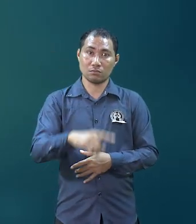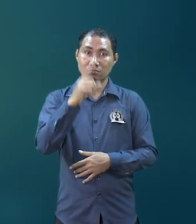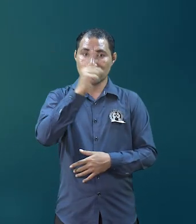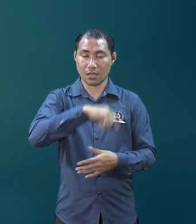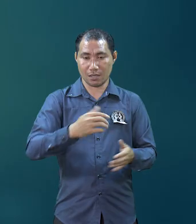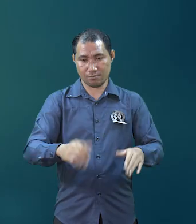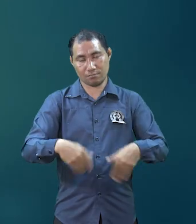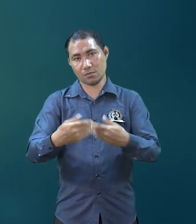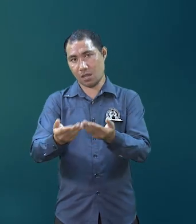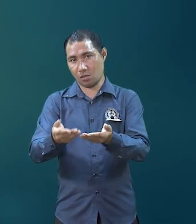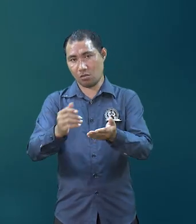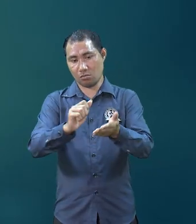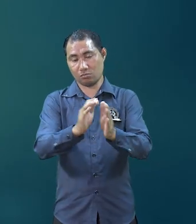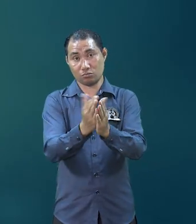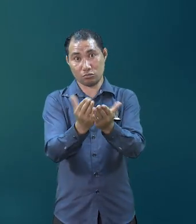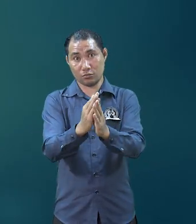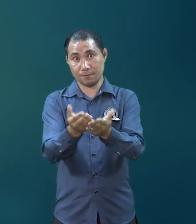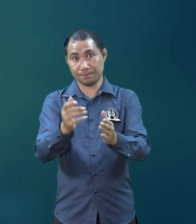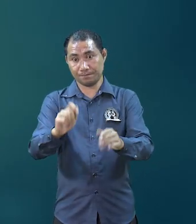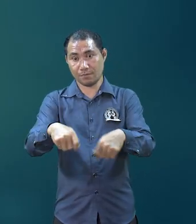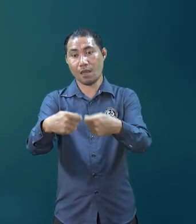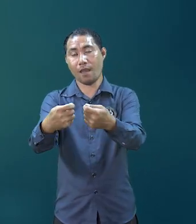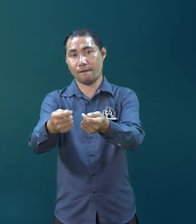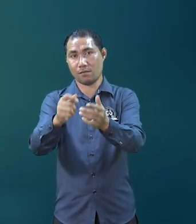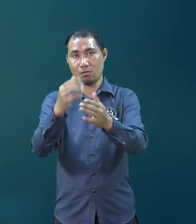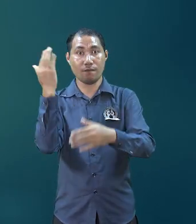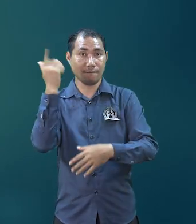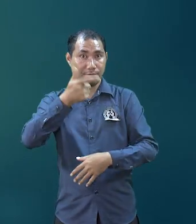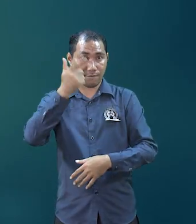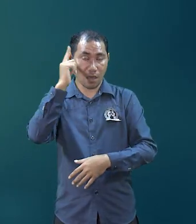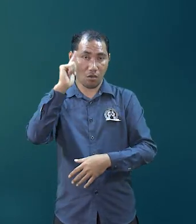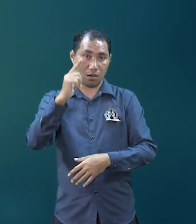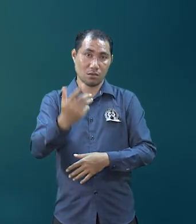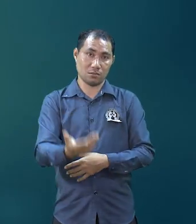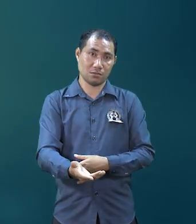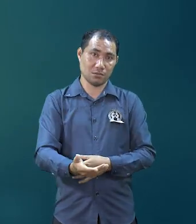you can take your book, give it to your teacher.